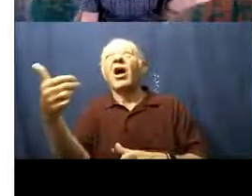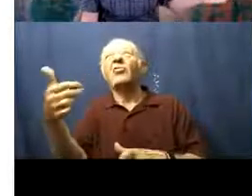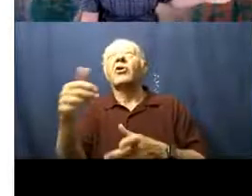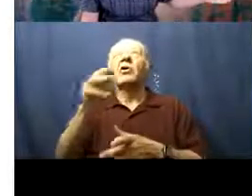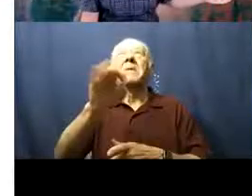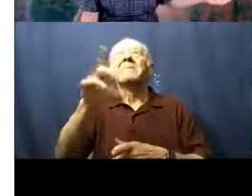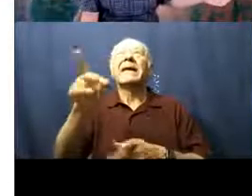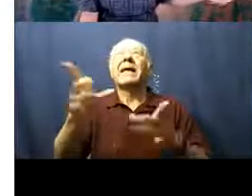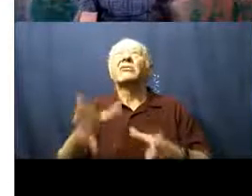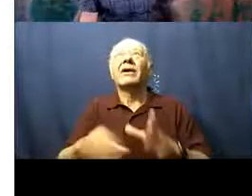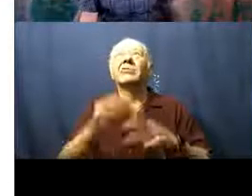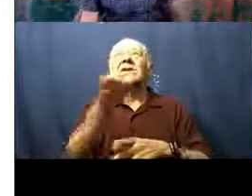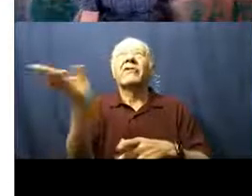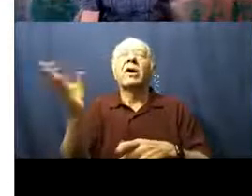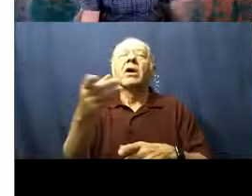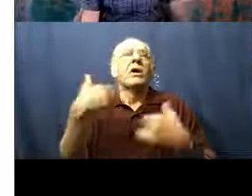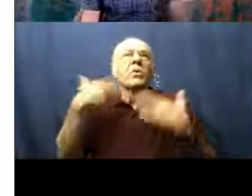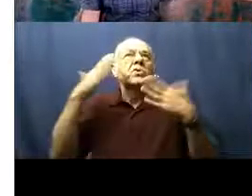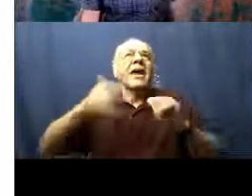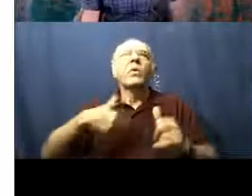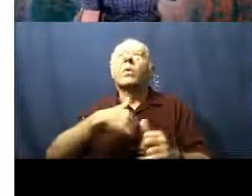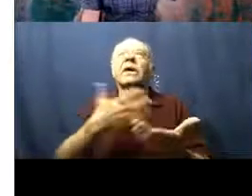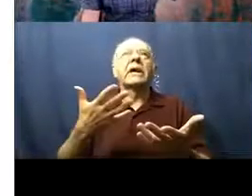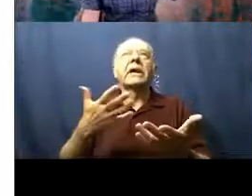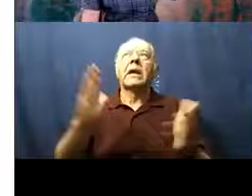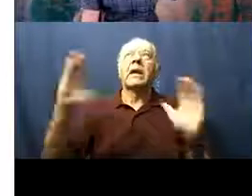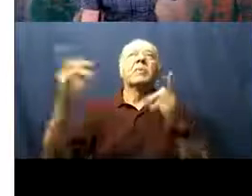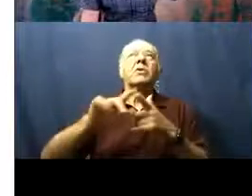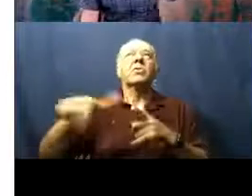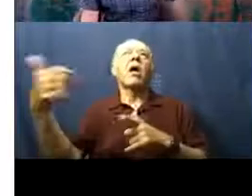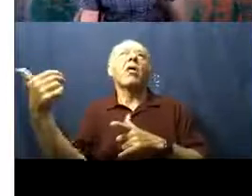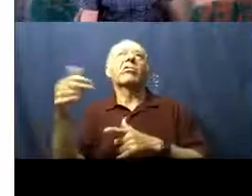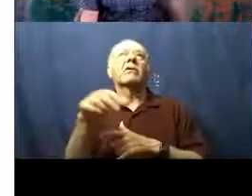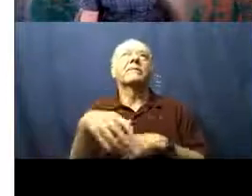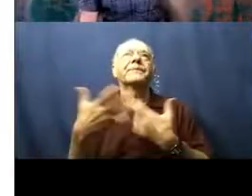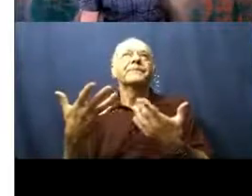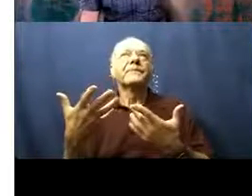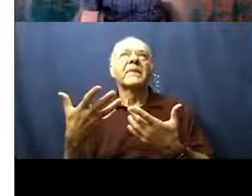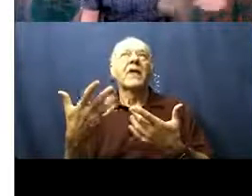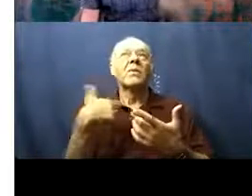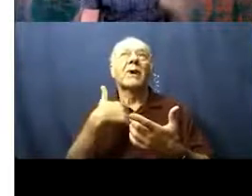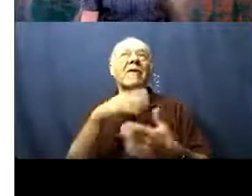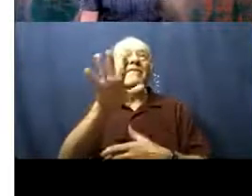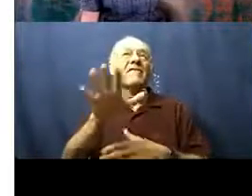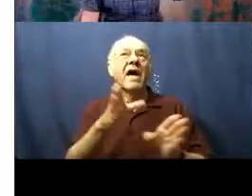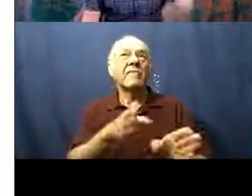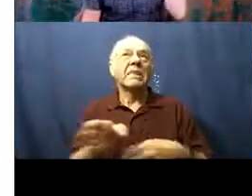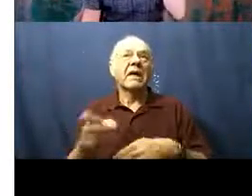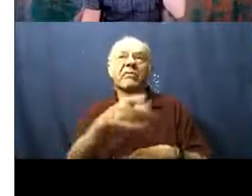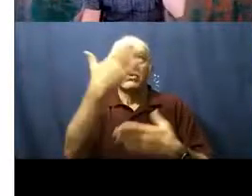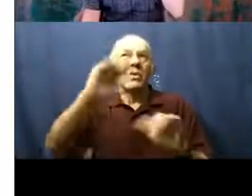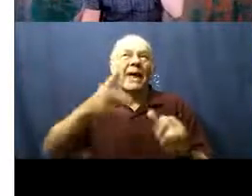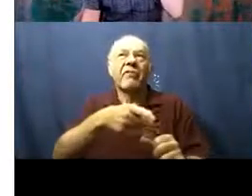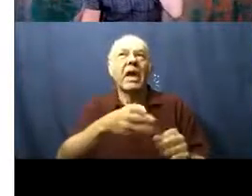there, you don't know how you stand up compared to another. And so we have 5 plans. They don't always know how they